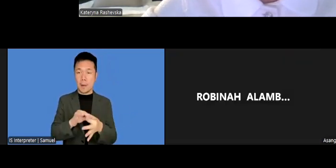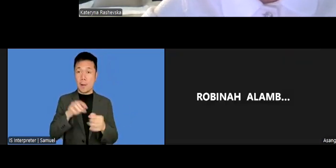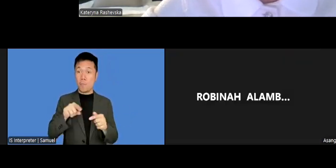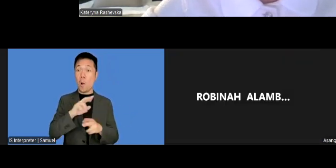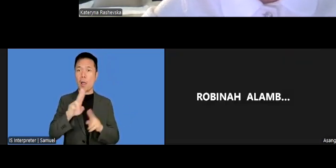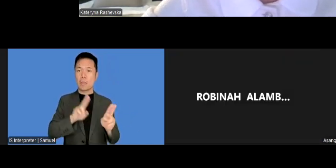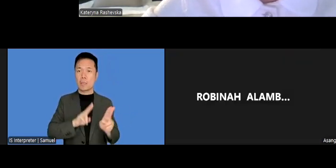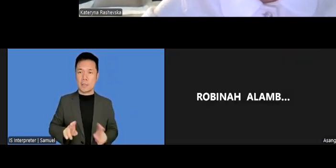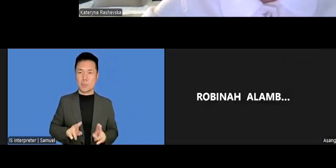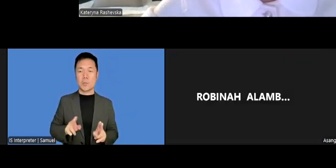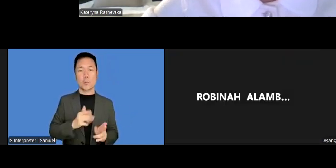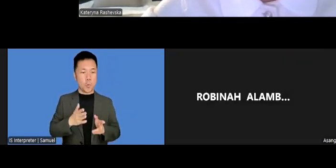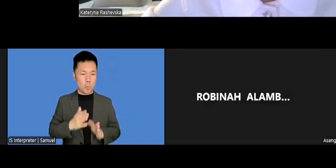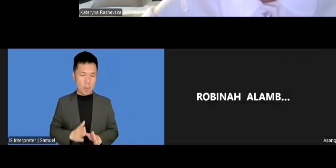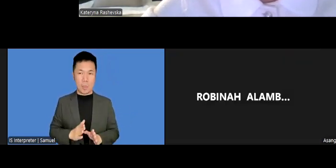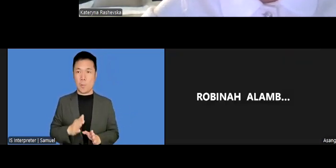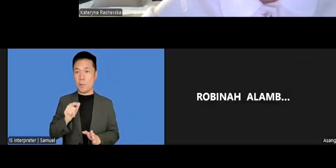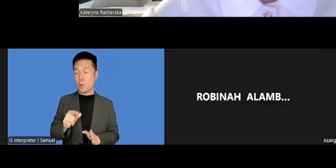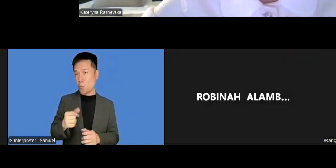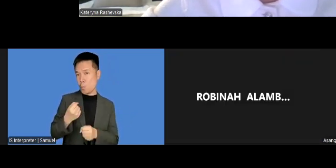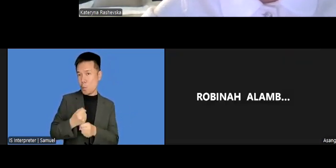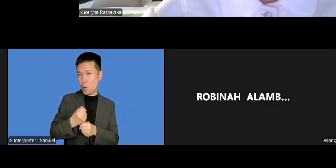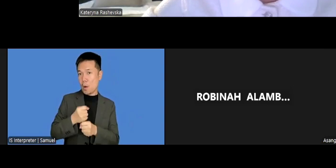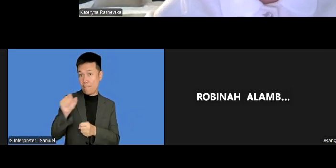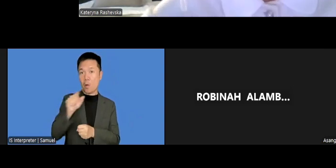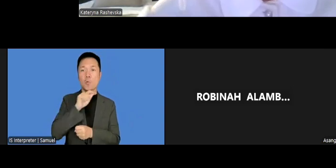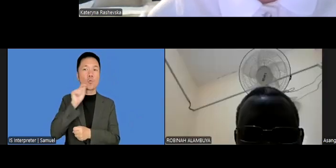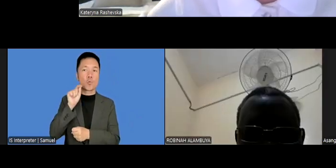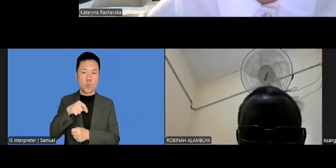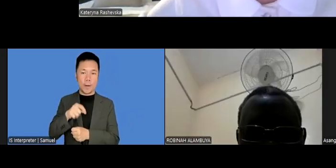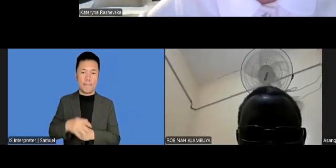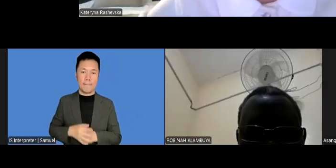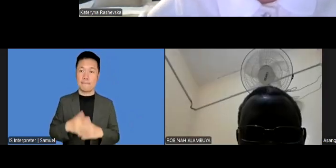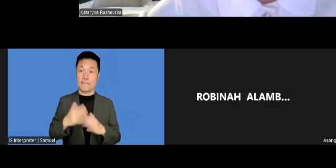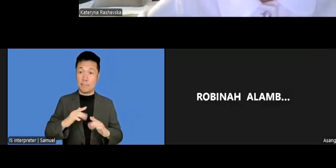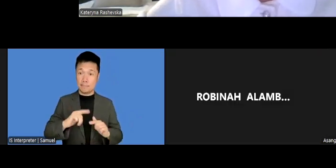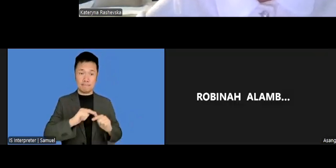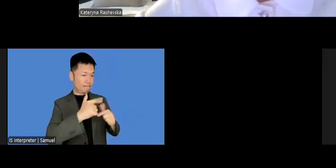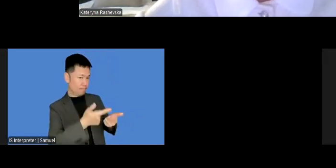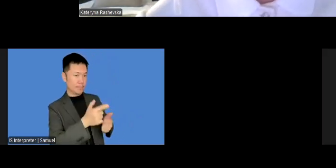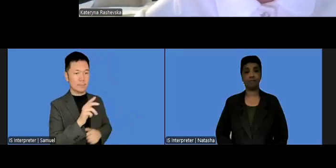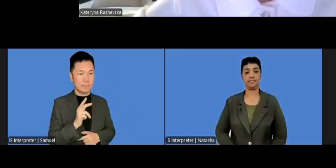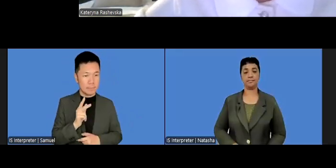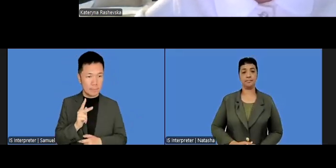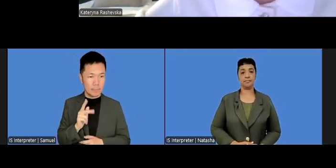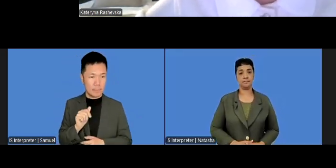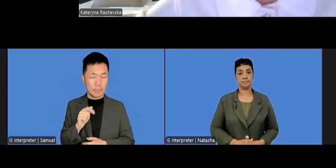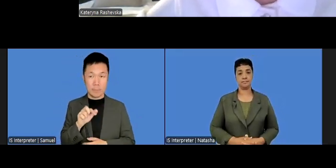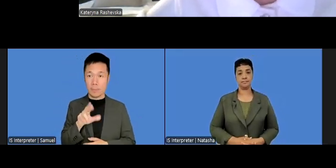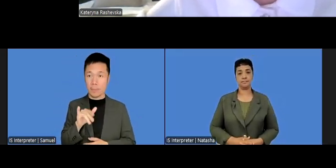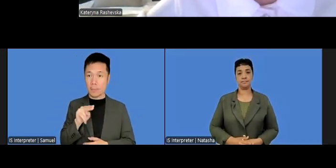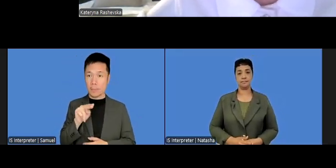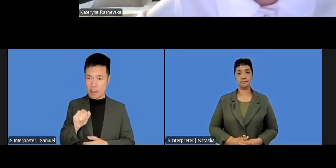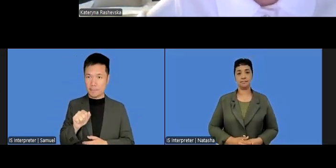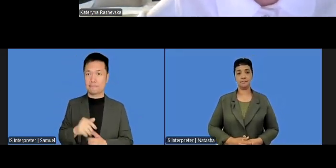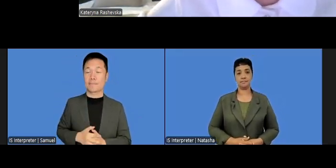International Humanitarian Law in Ukraine. Katerina, over to you. Please proceed. Thank